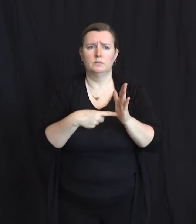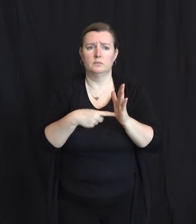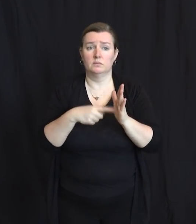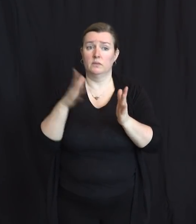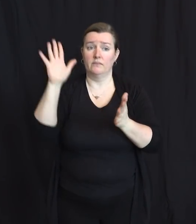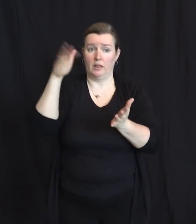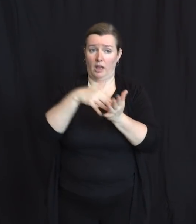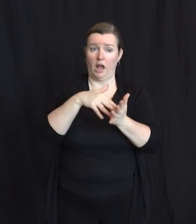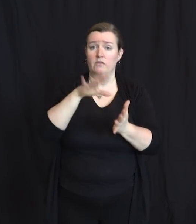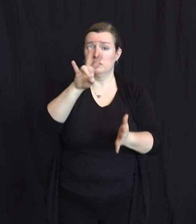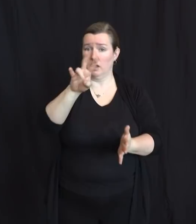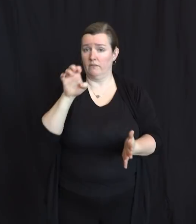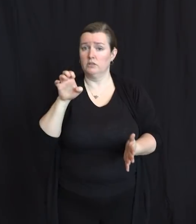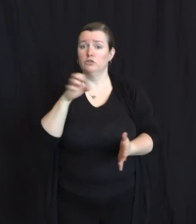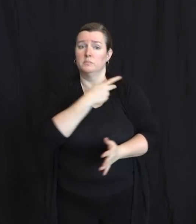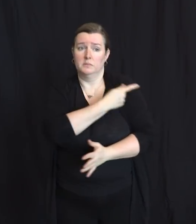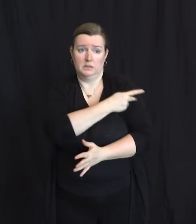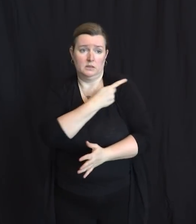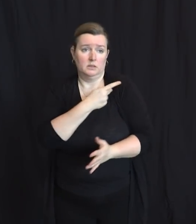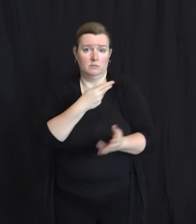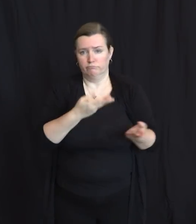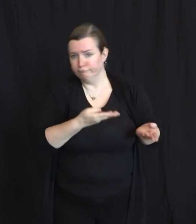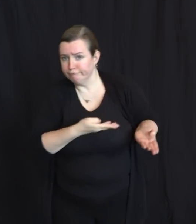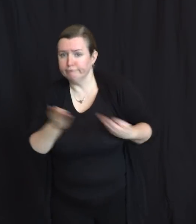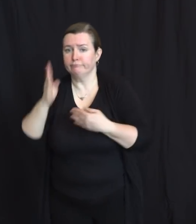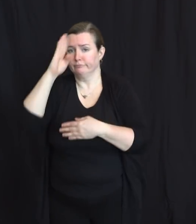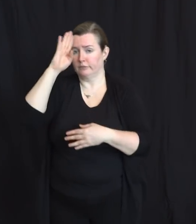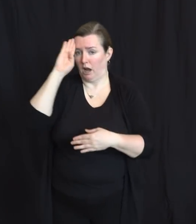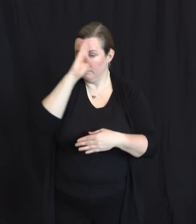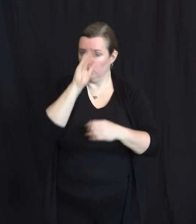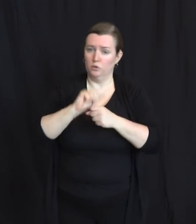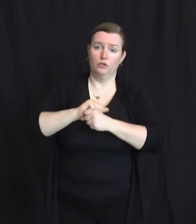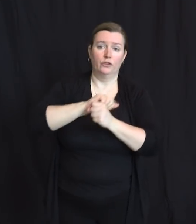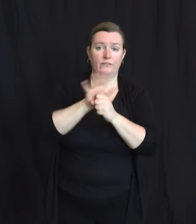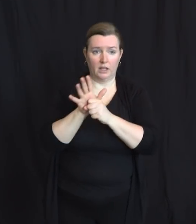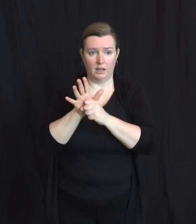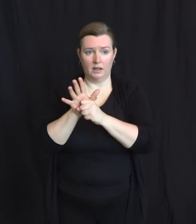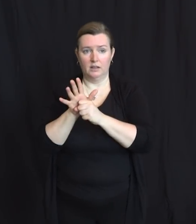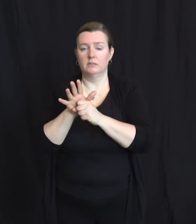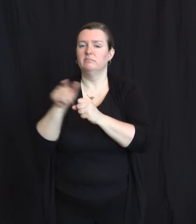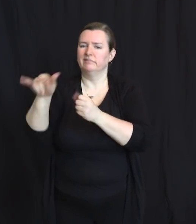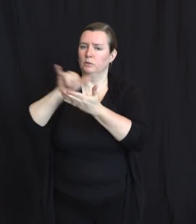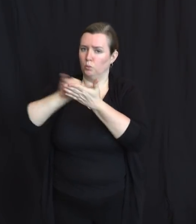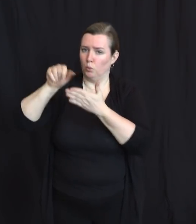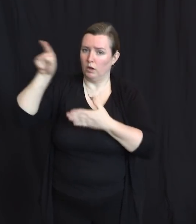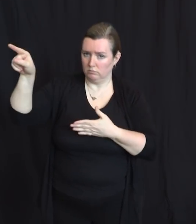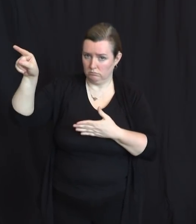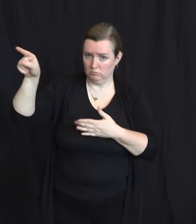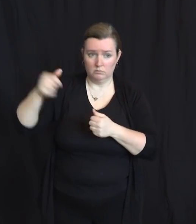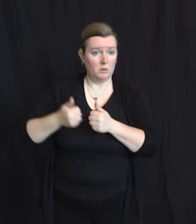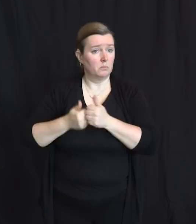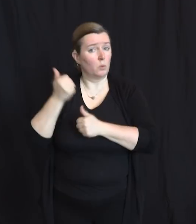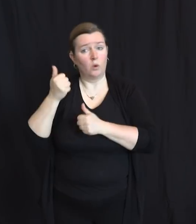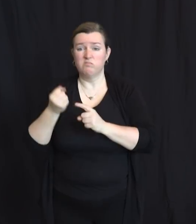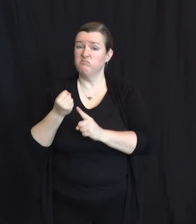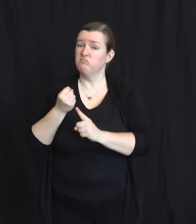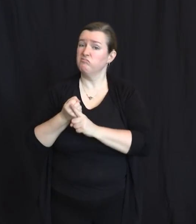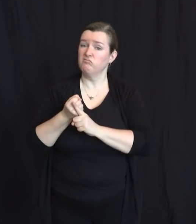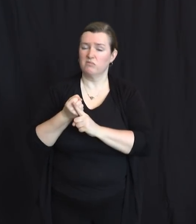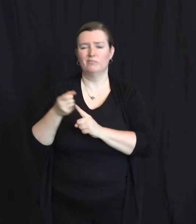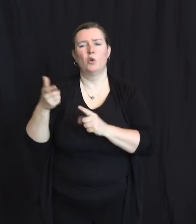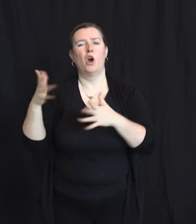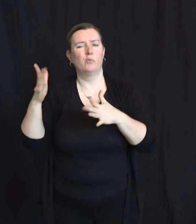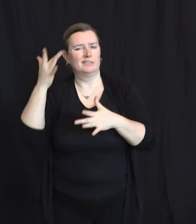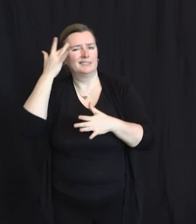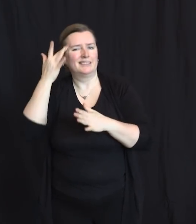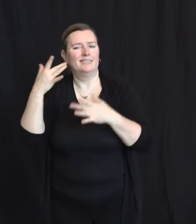5,700 patients hospitalized with COVID-19 in New York. The most common comorbidities among these individuals